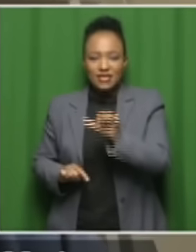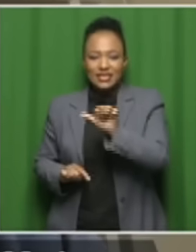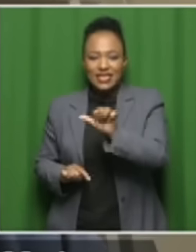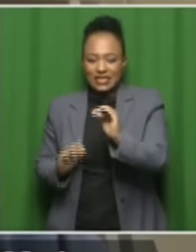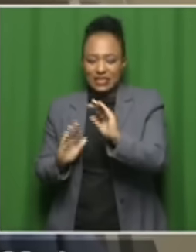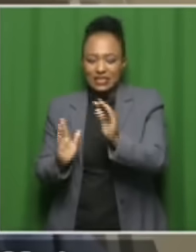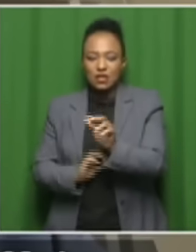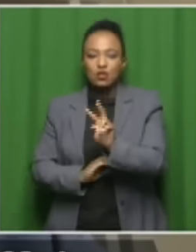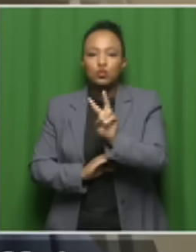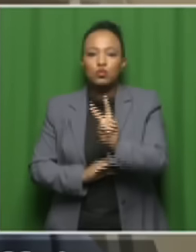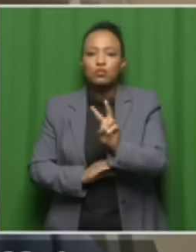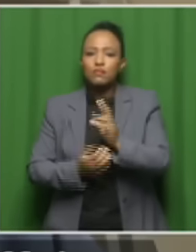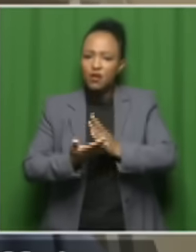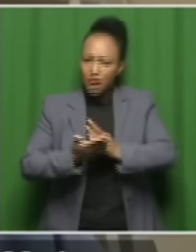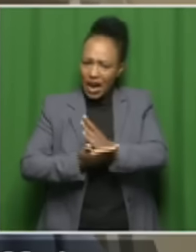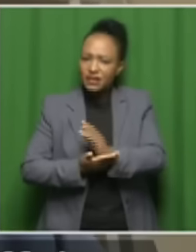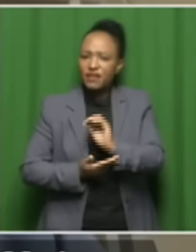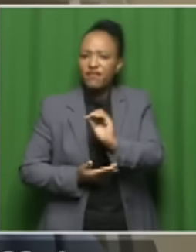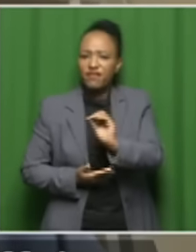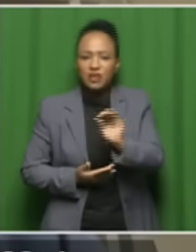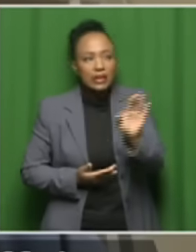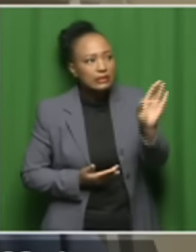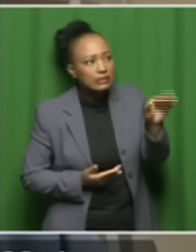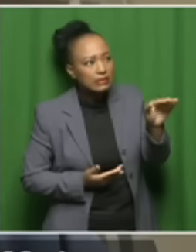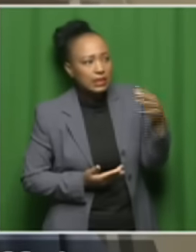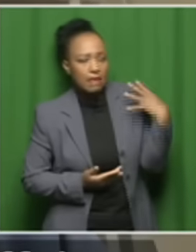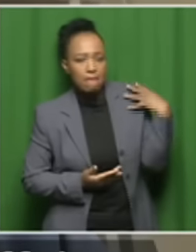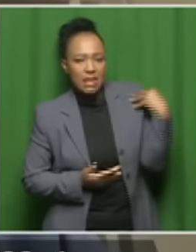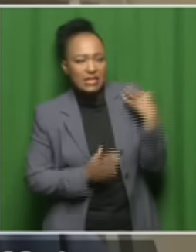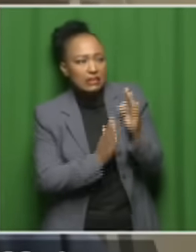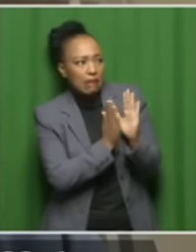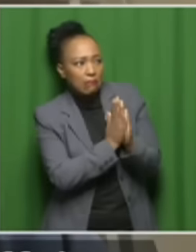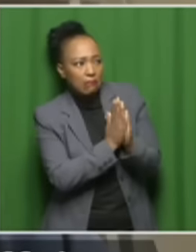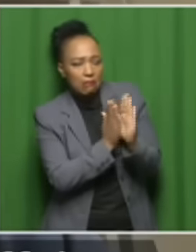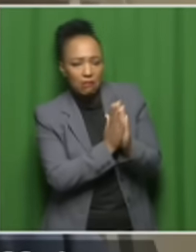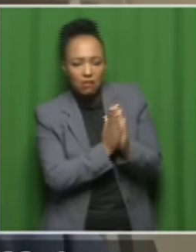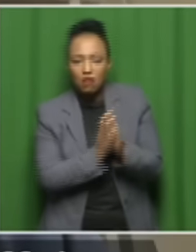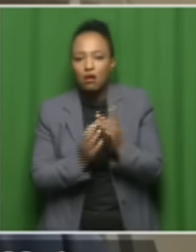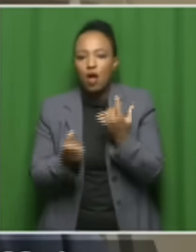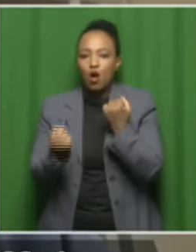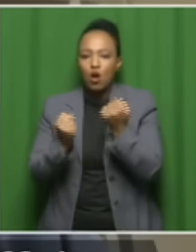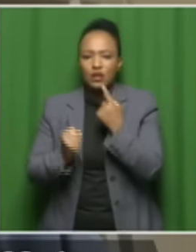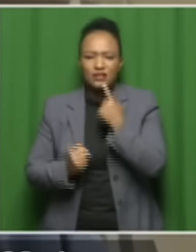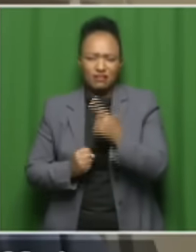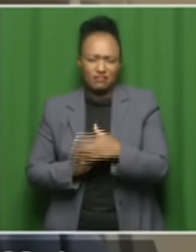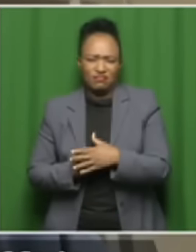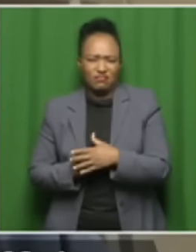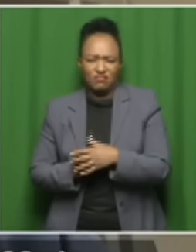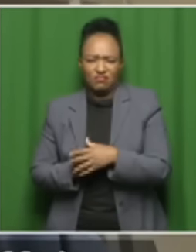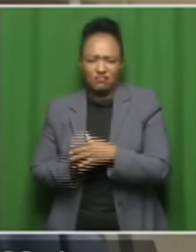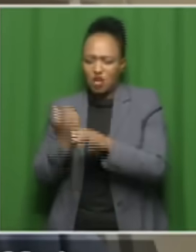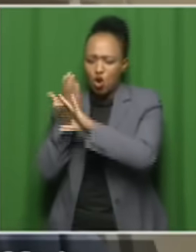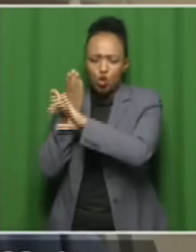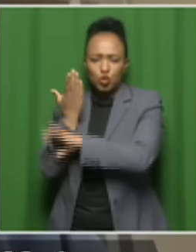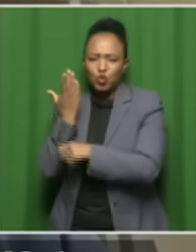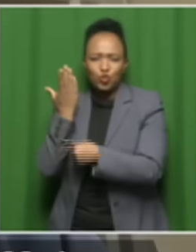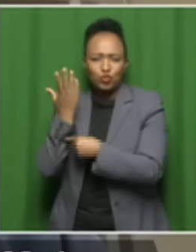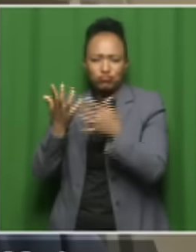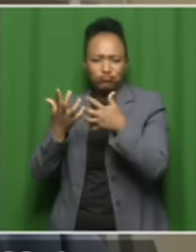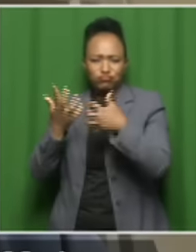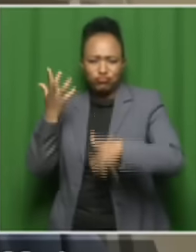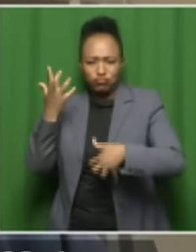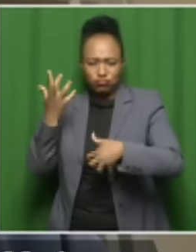to ask the minister for permission, but the court said, well, this is unconstitutional vis-a-vis section 20